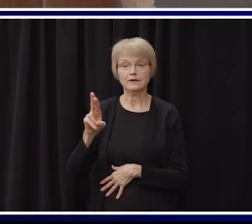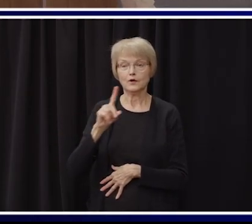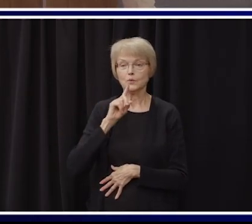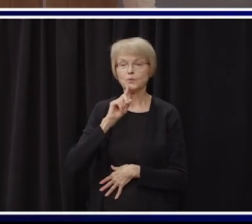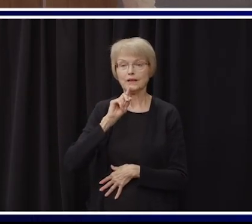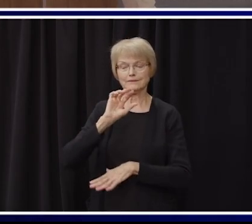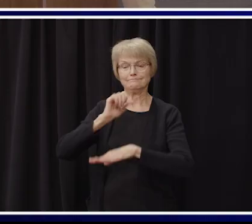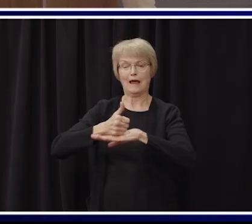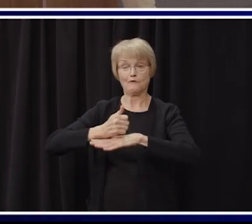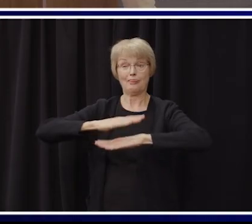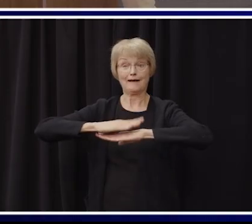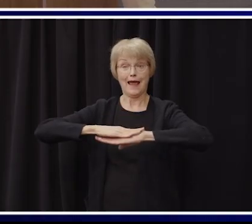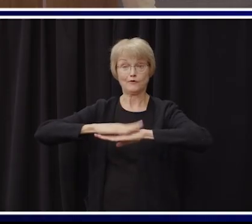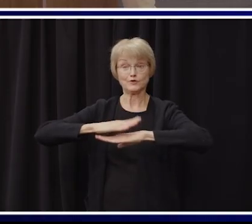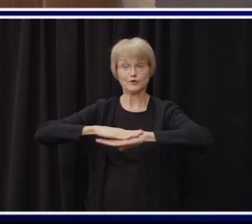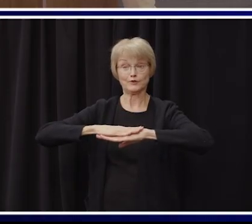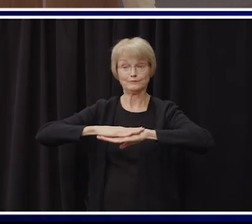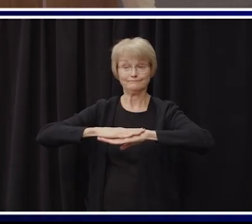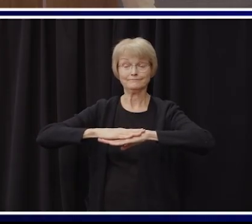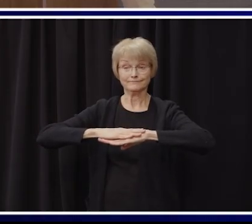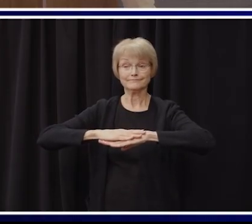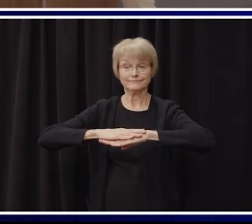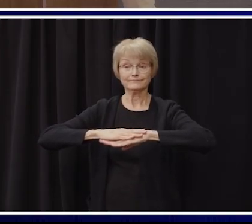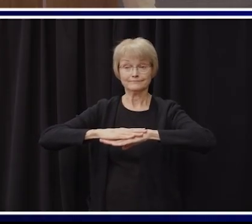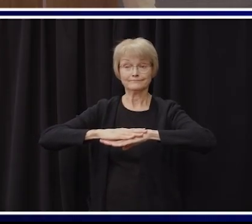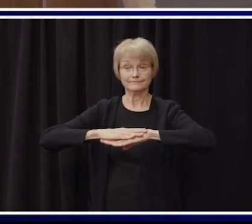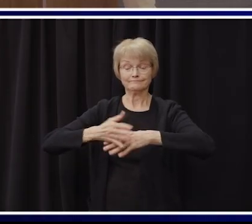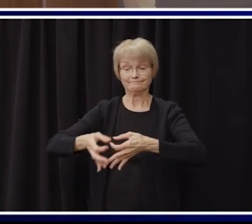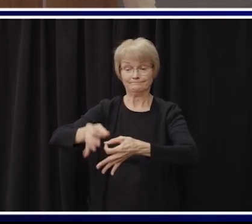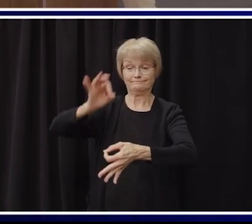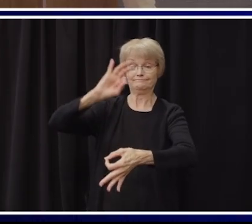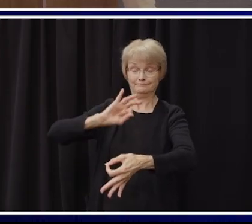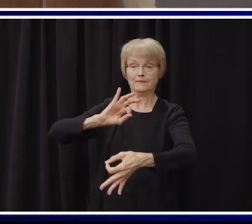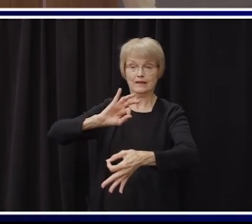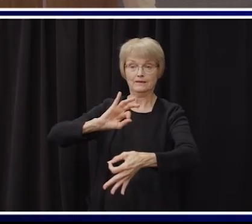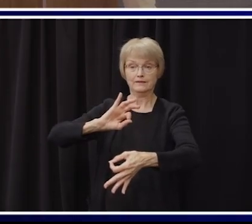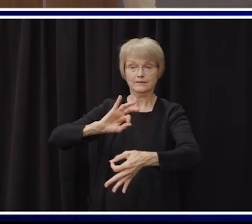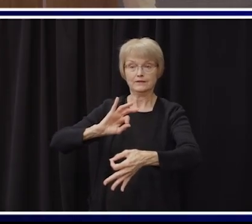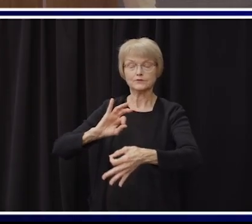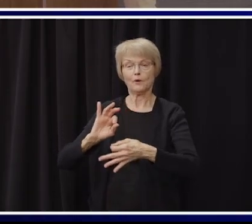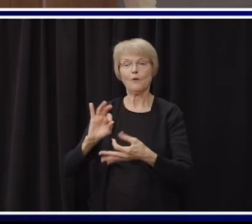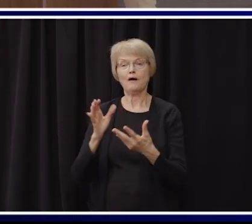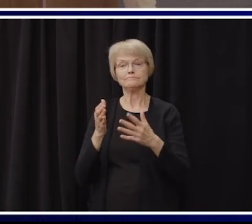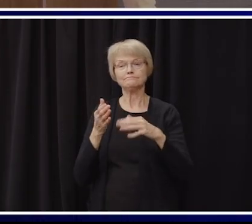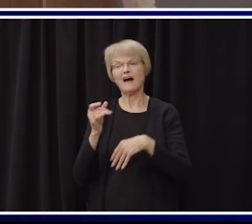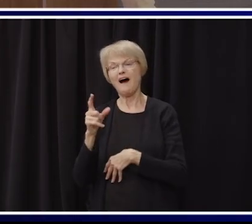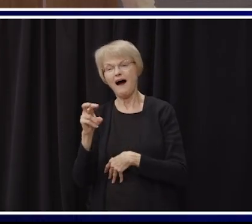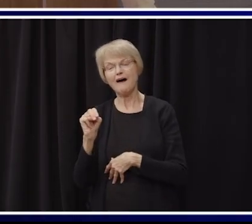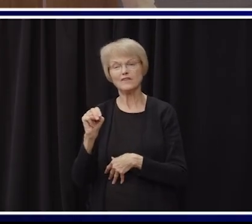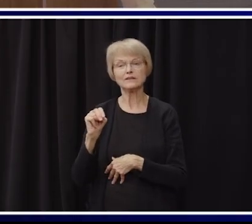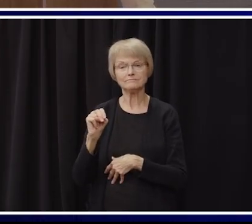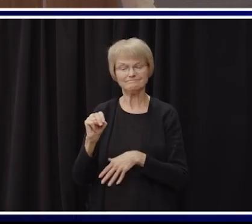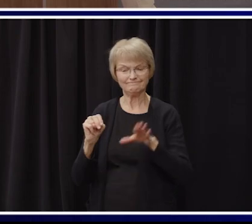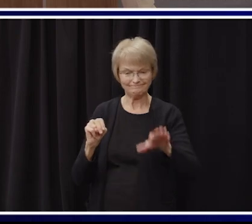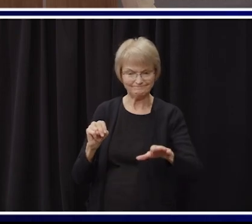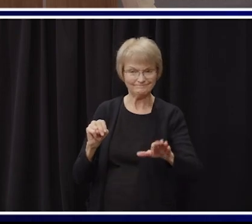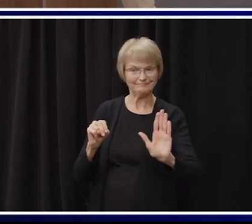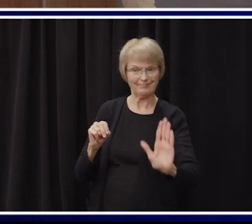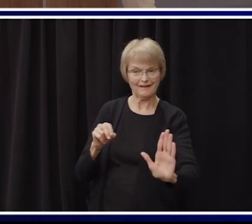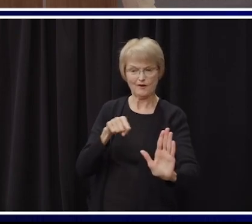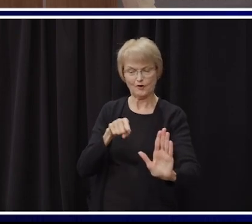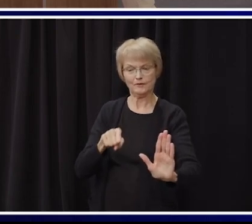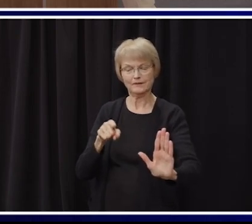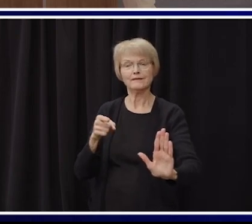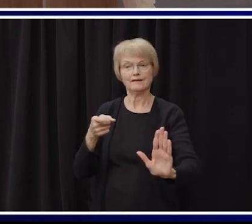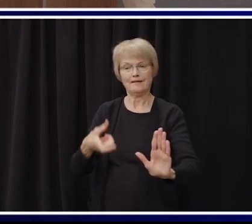mount on the countertop. And then, of course, put on the side of the range so it's easily accessible.